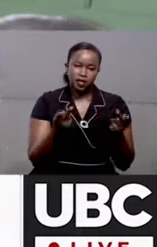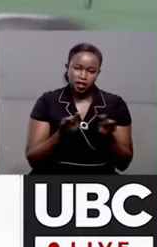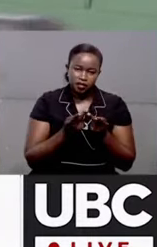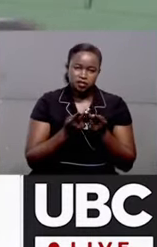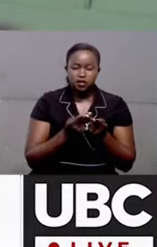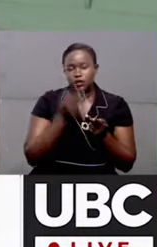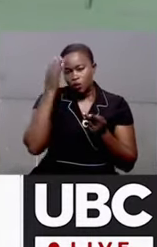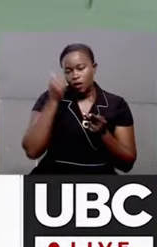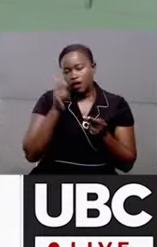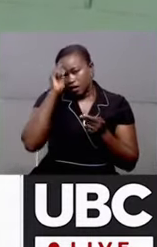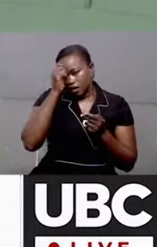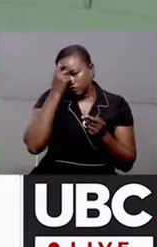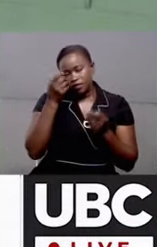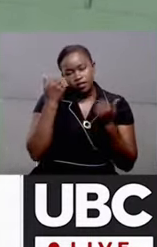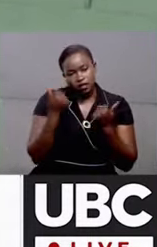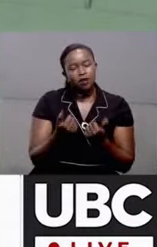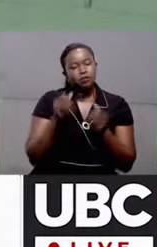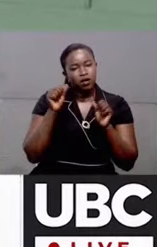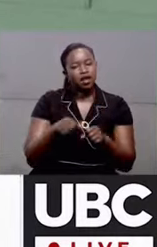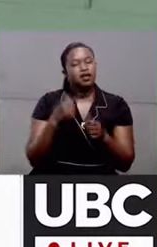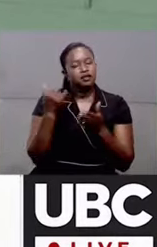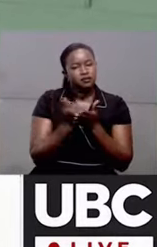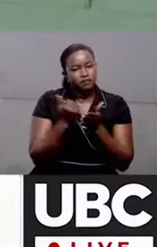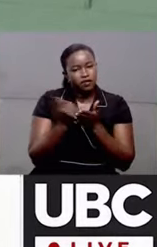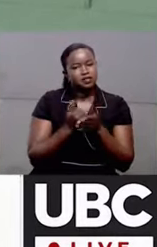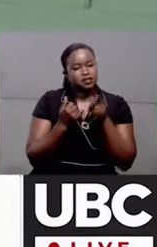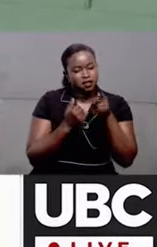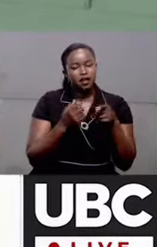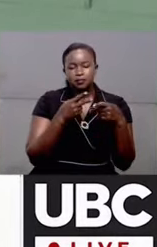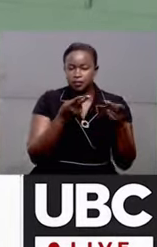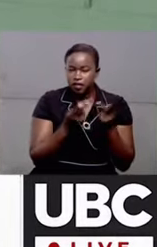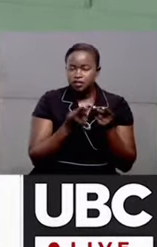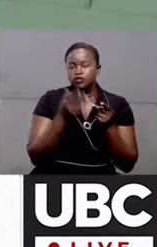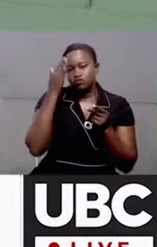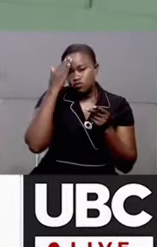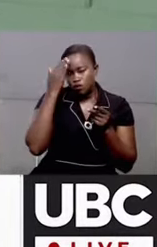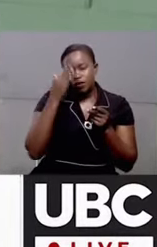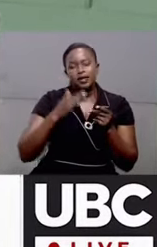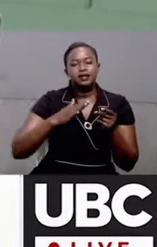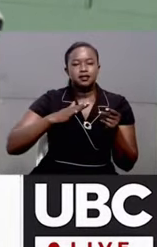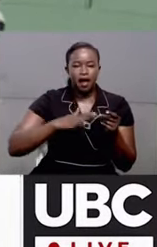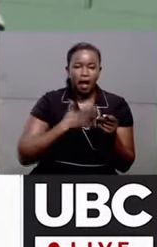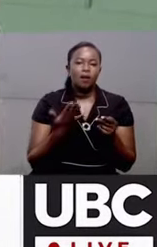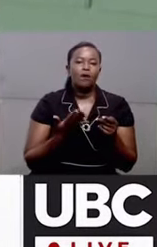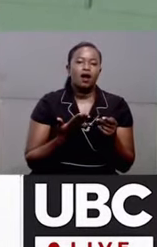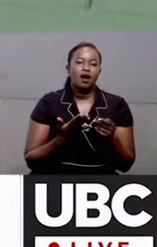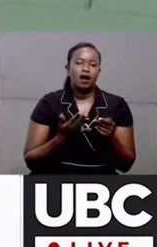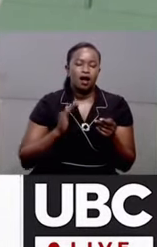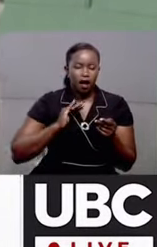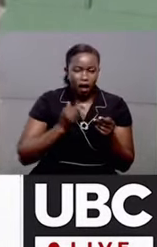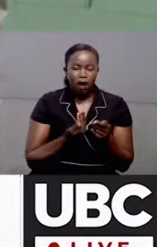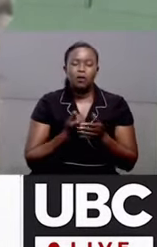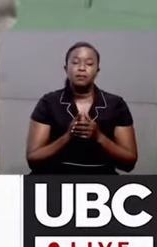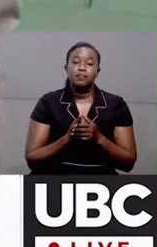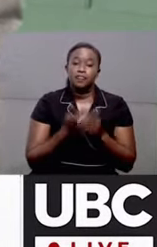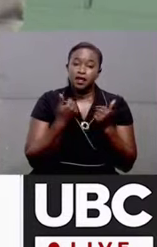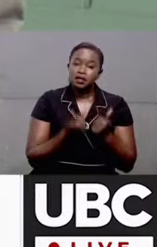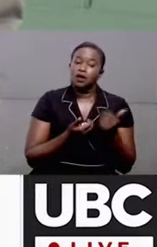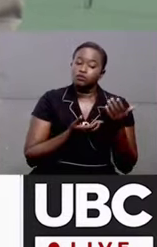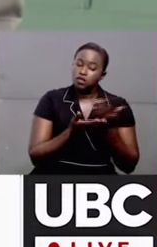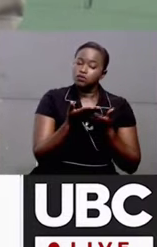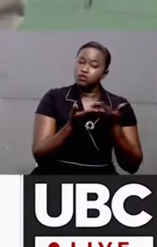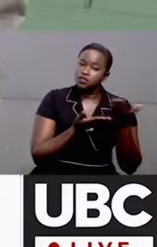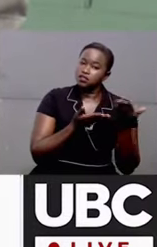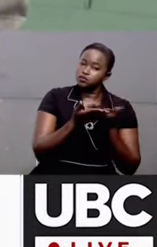that the government can now invest in the facility knowing it's our facility. The negotiations are still